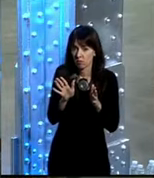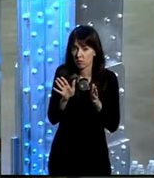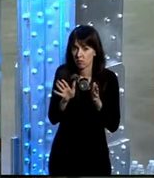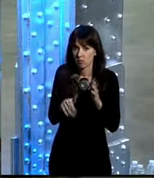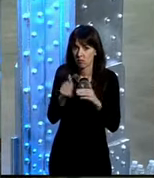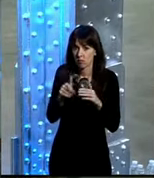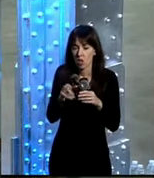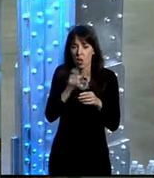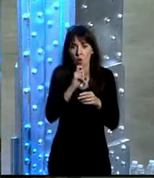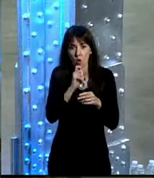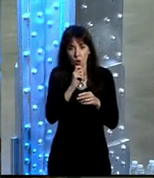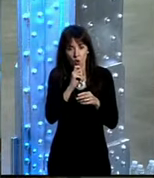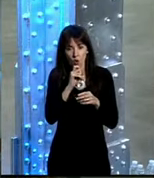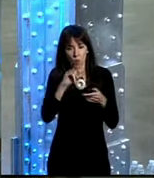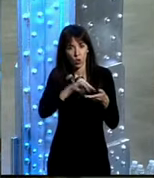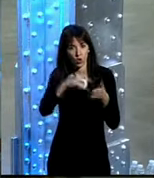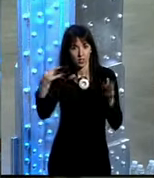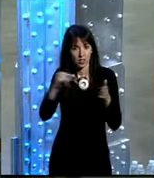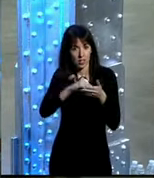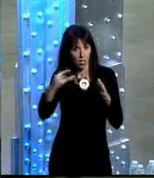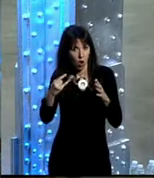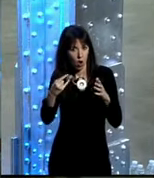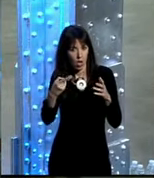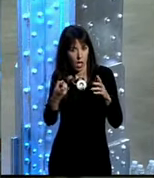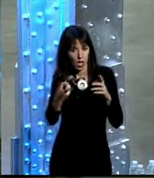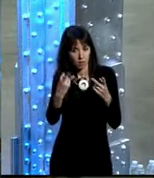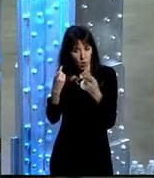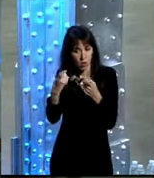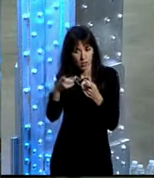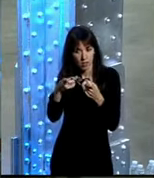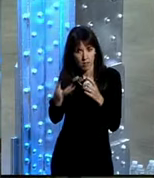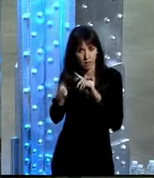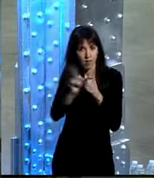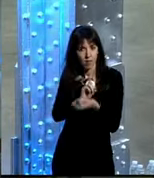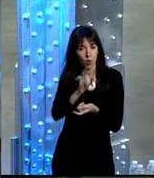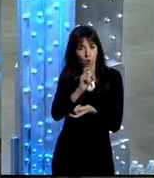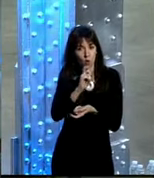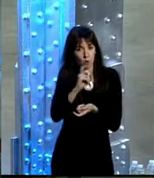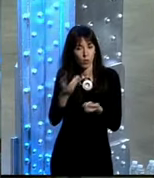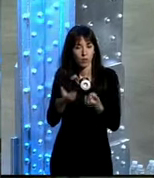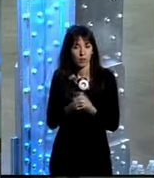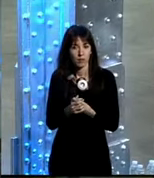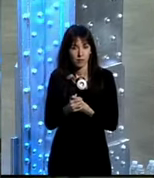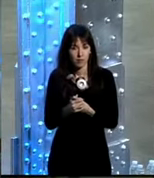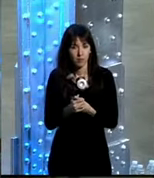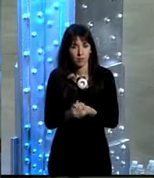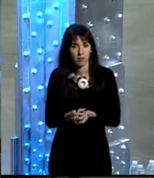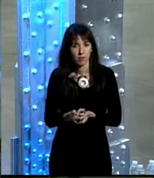is true? And how has technology changed that need?